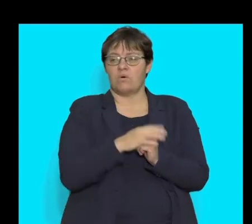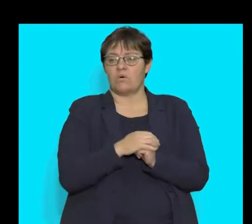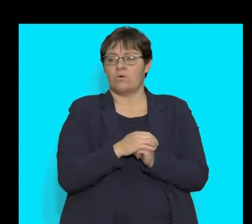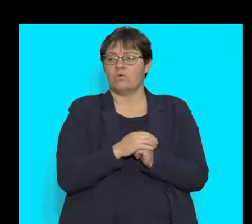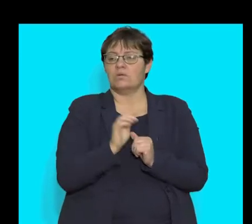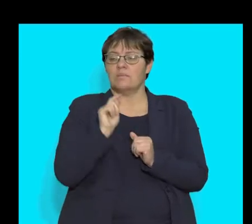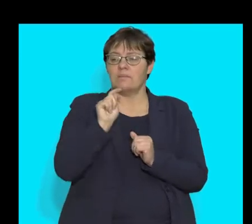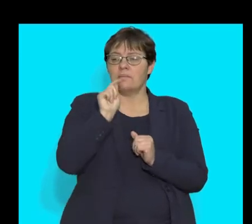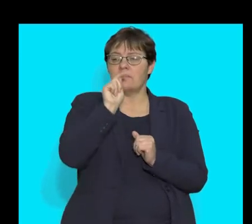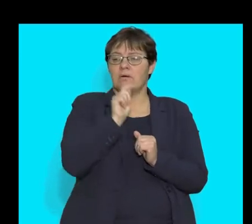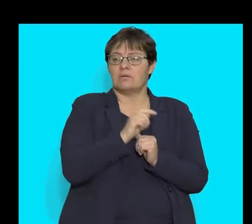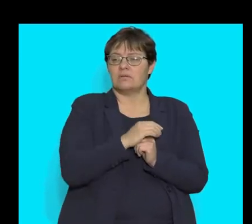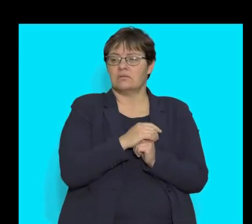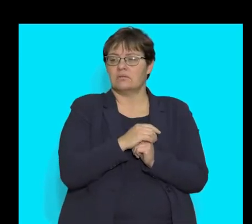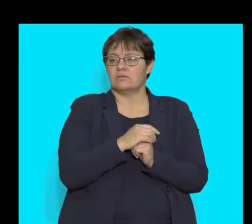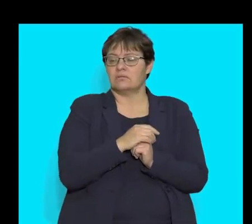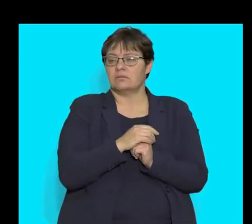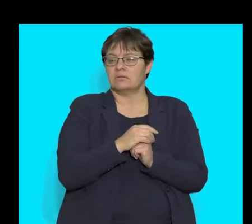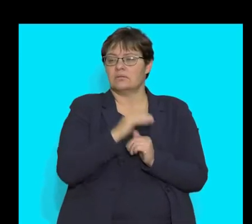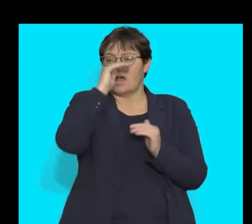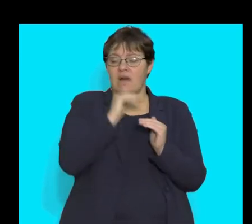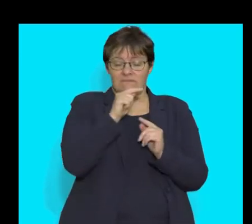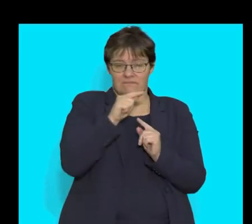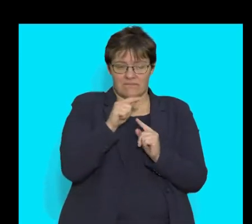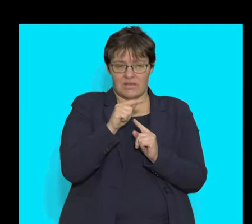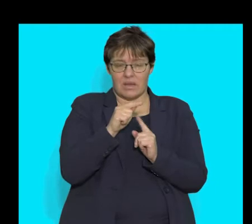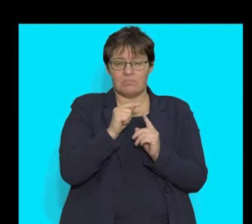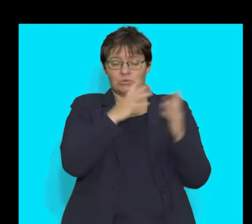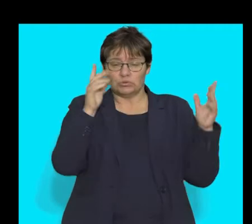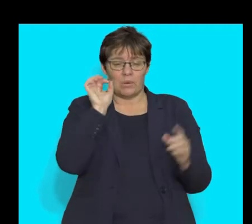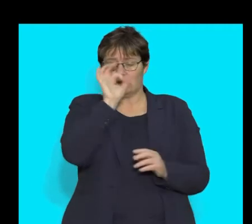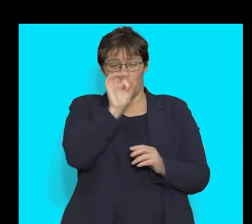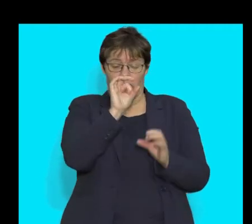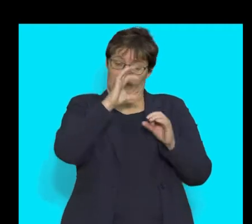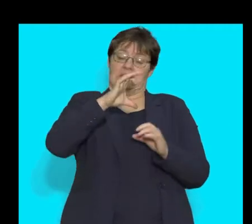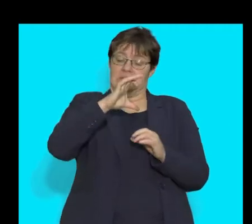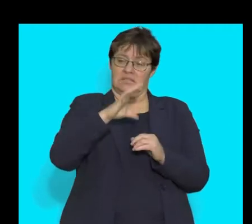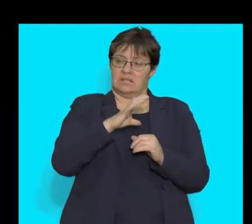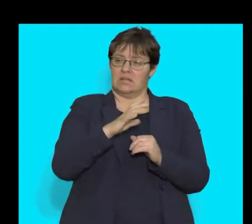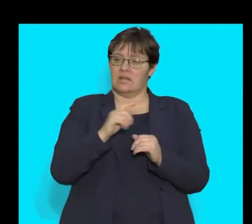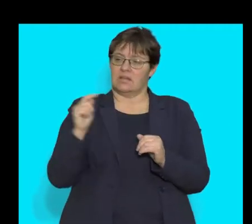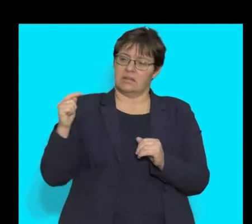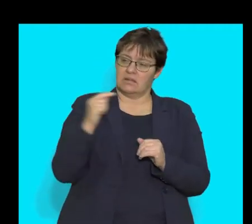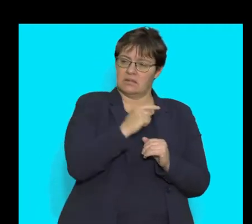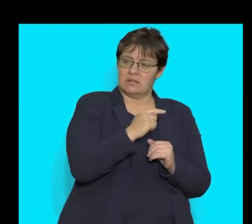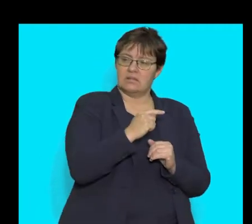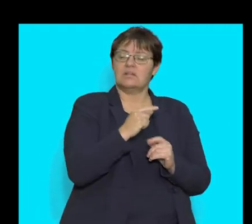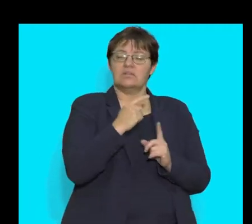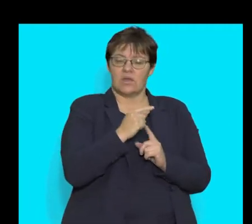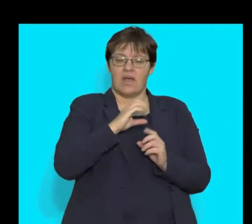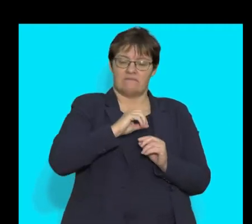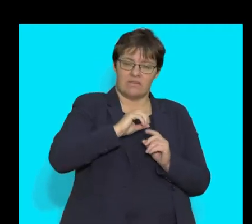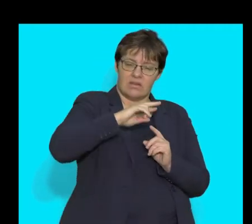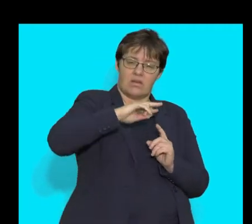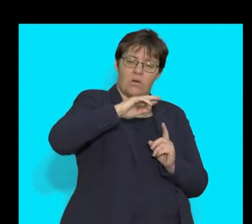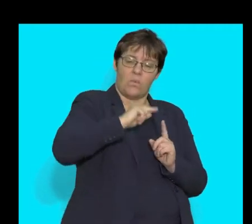all the way up there. So it's halfway in the middle there. Don't make too big a dot, and then come across here, and you'll see that we've gone up